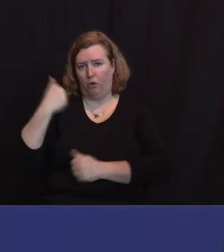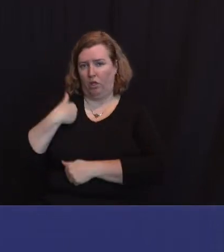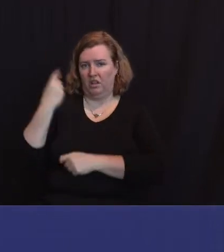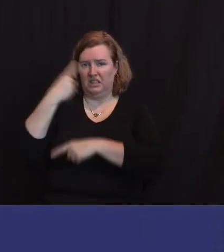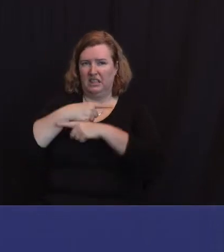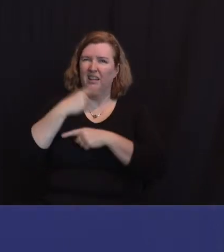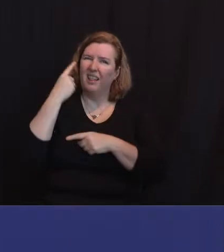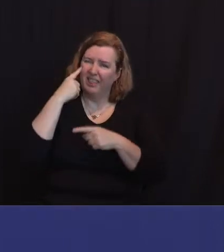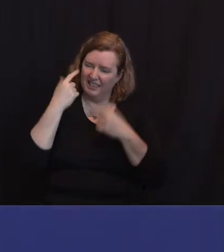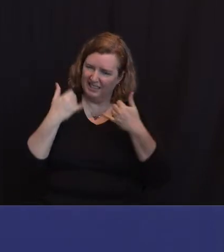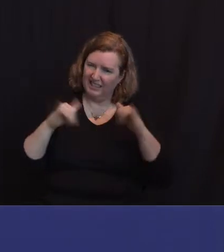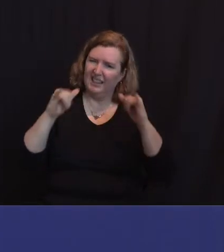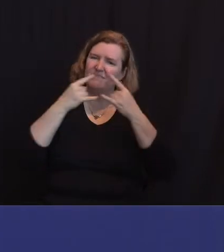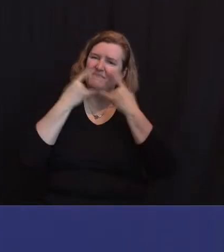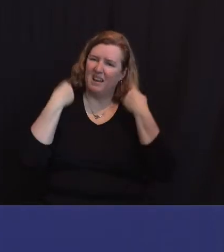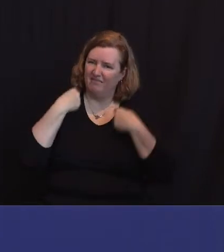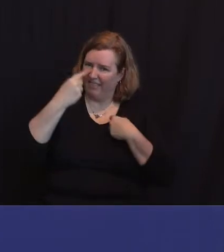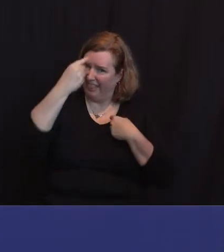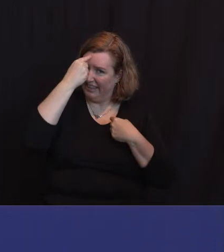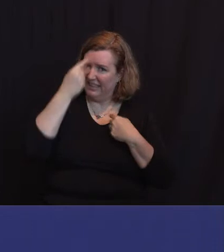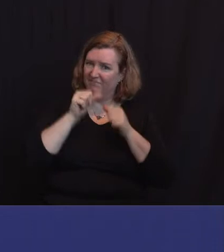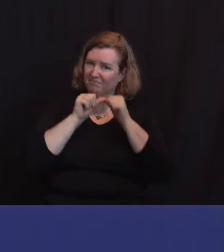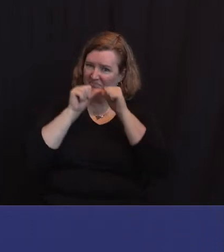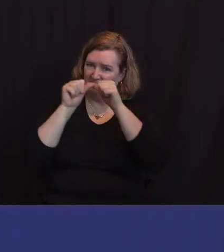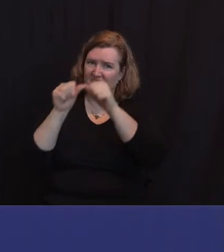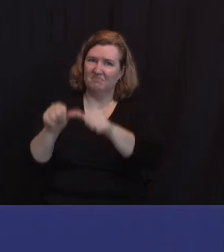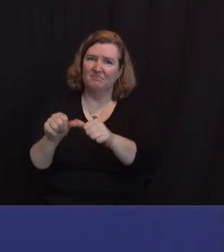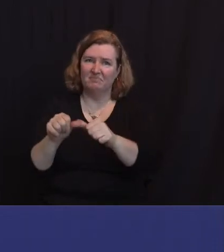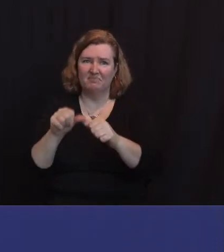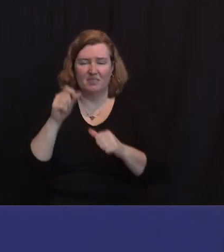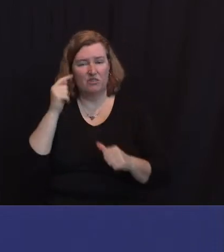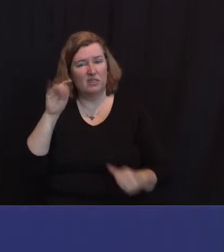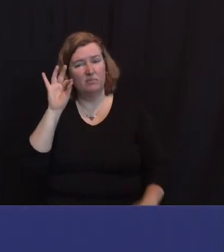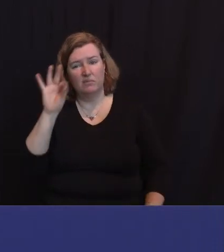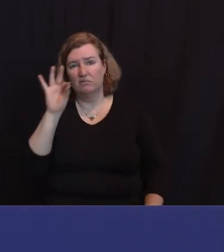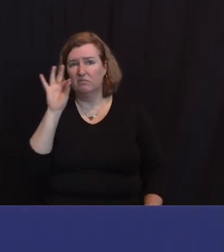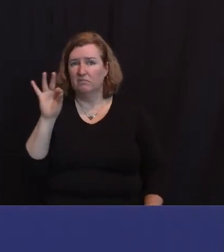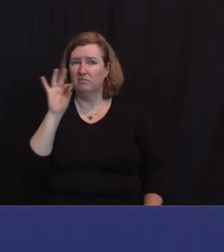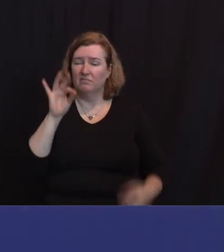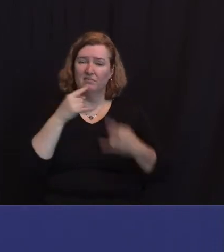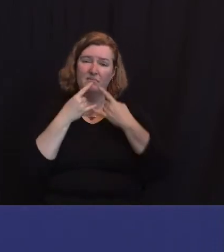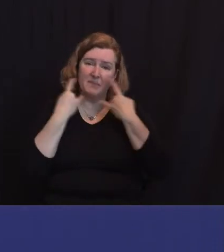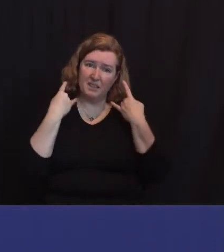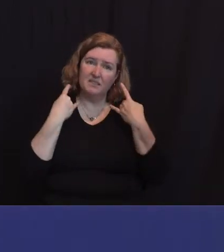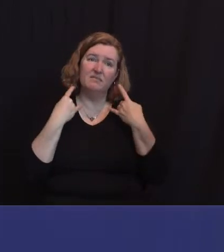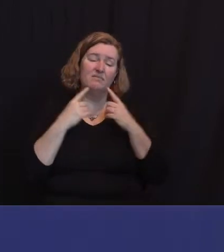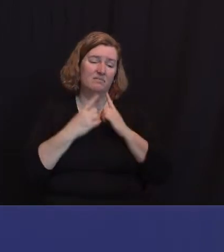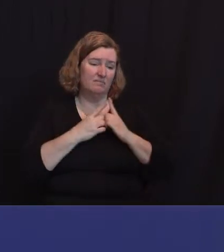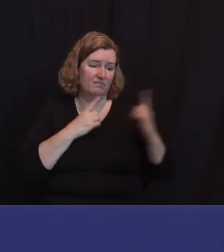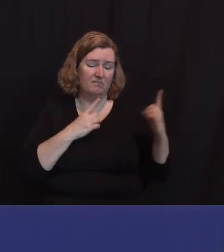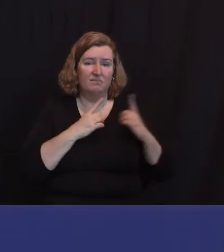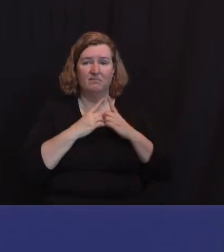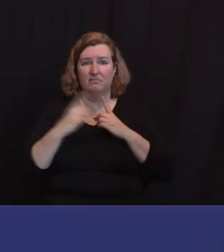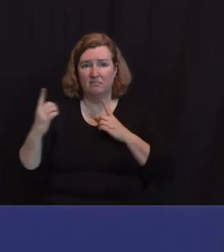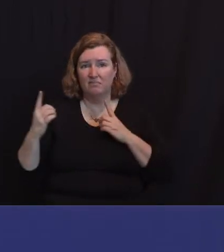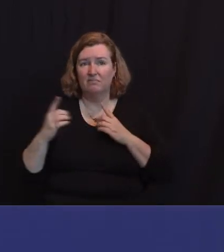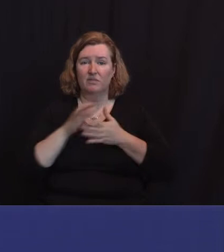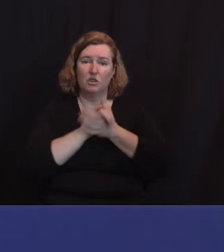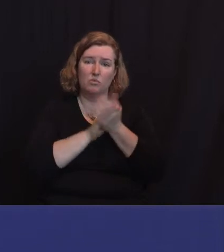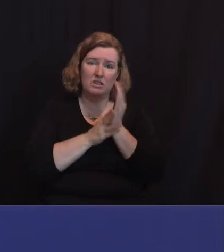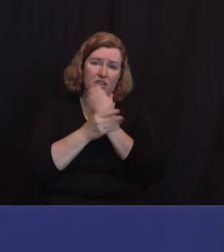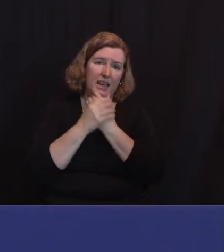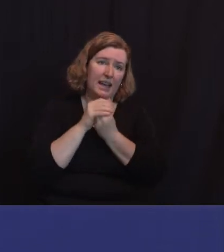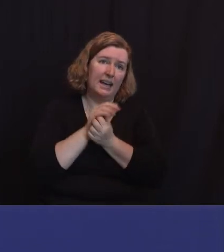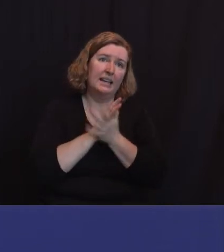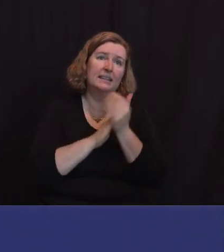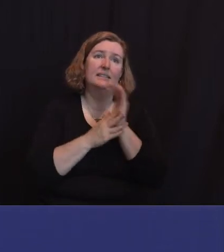And so my guess is we're still going to be preaching the basics: face coverings, social distancing, wash your hands with soap and water, take